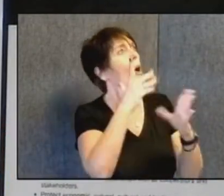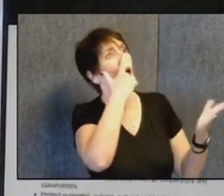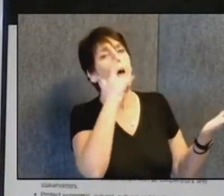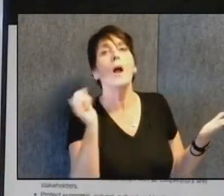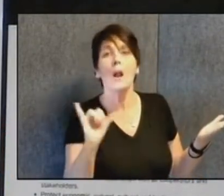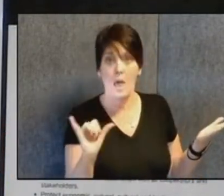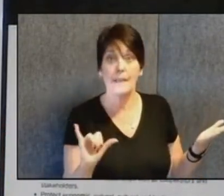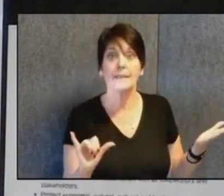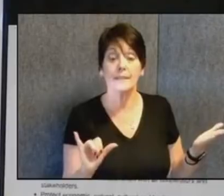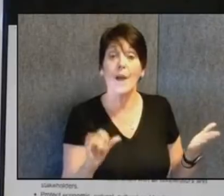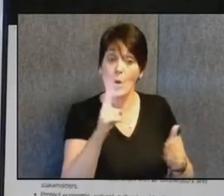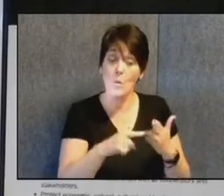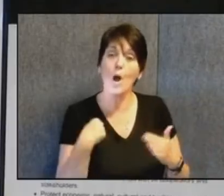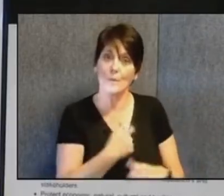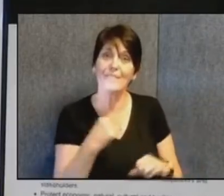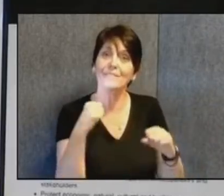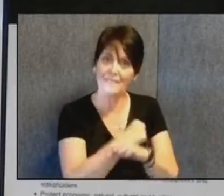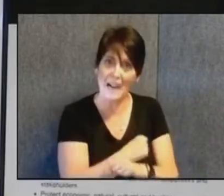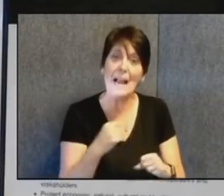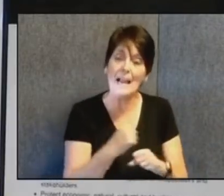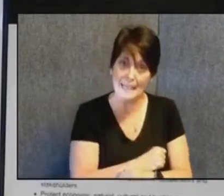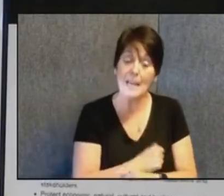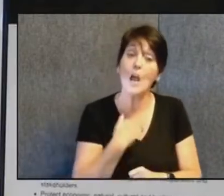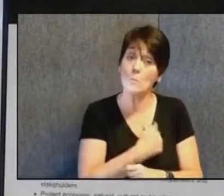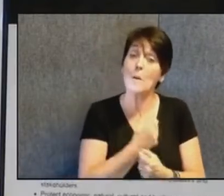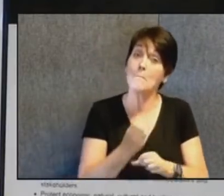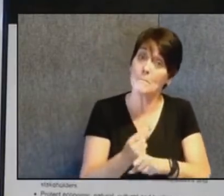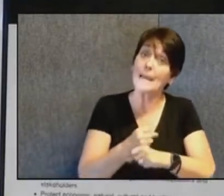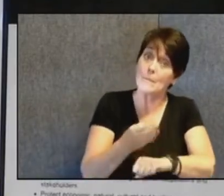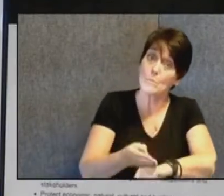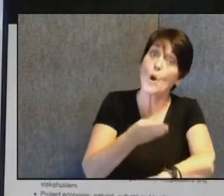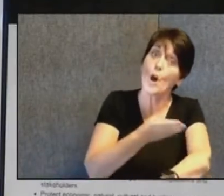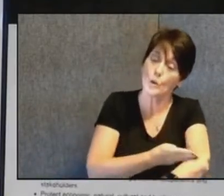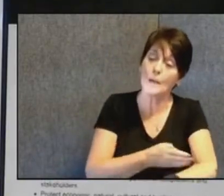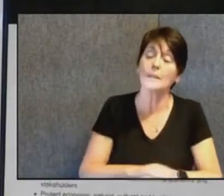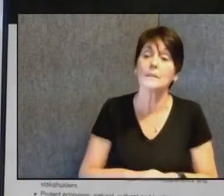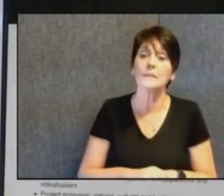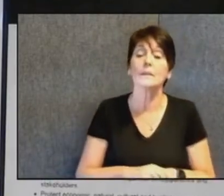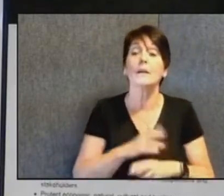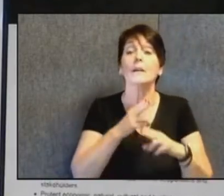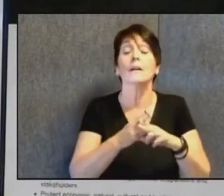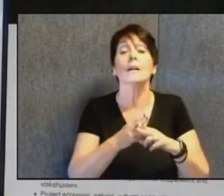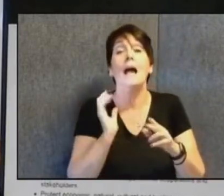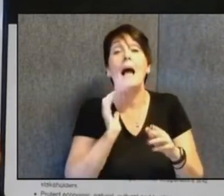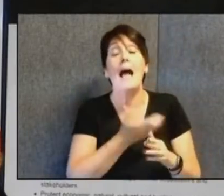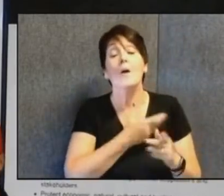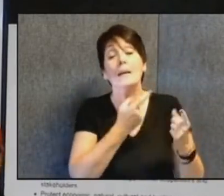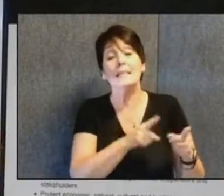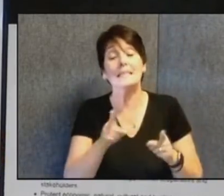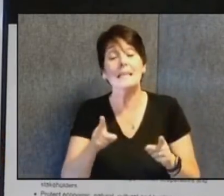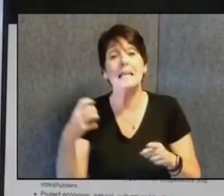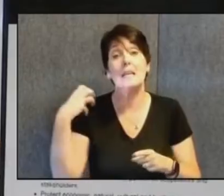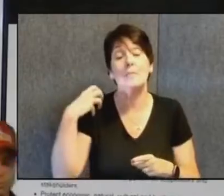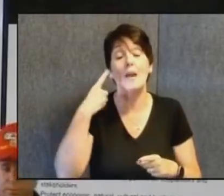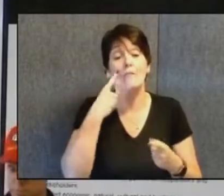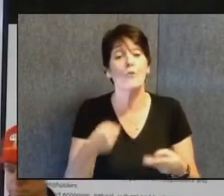at the fight that we're up against and we continue to make progress on. So with that, we're going to call up our incident commanders for closing comments.